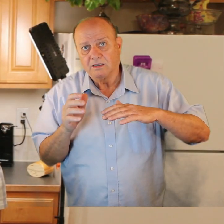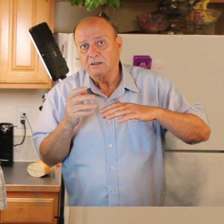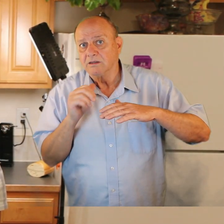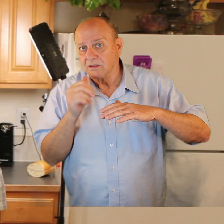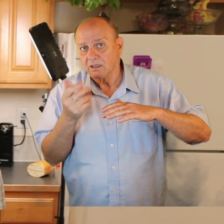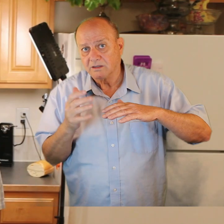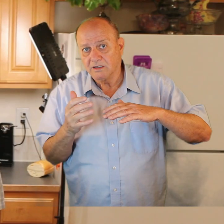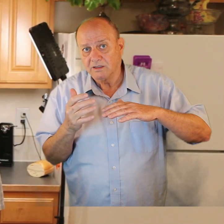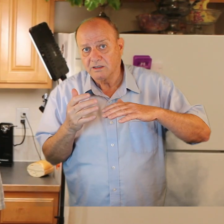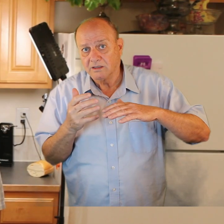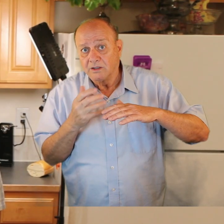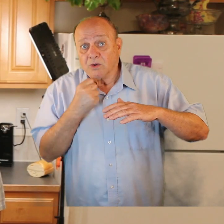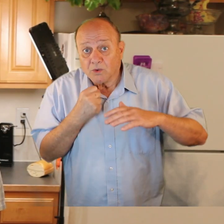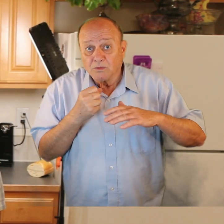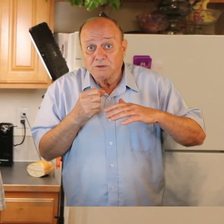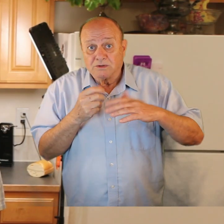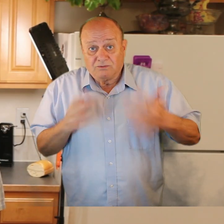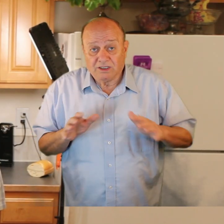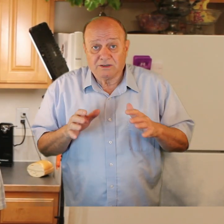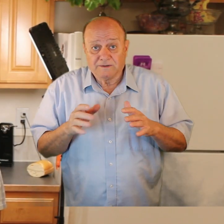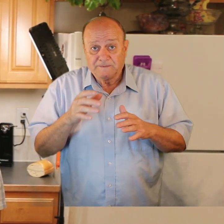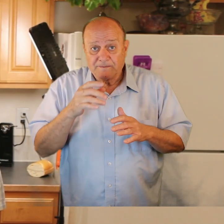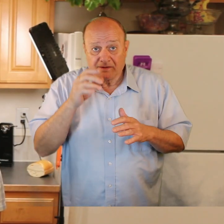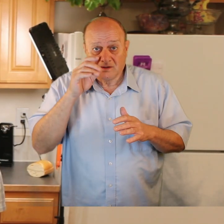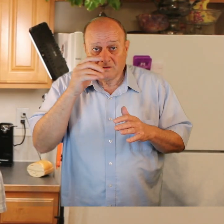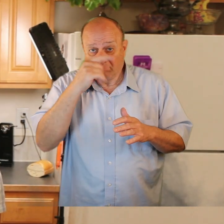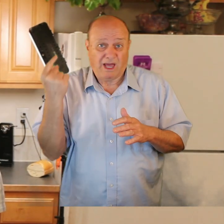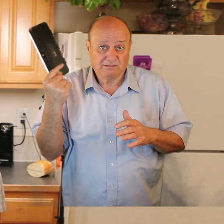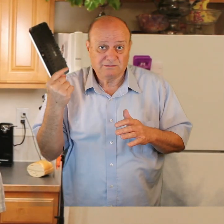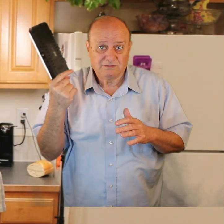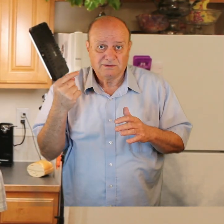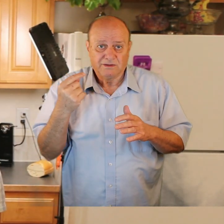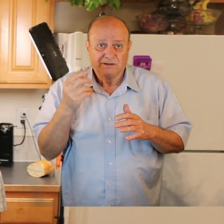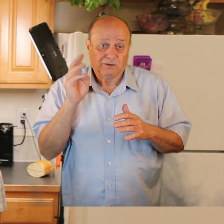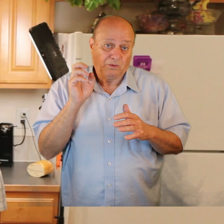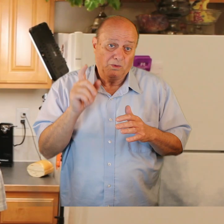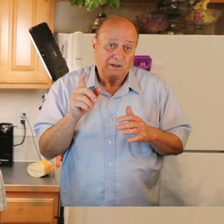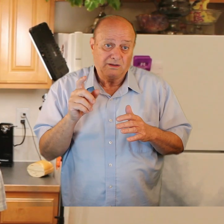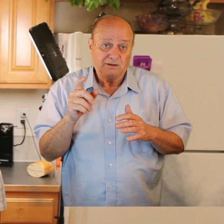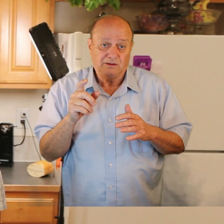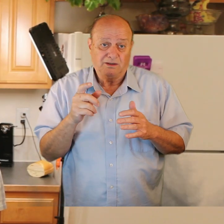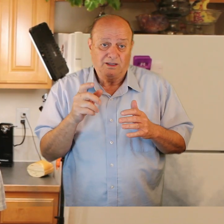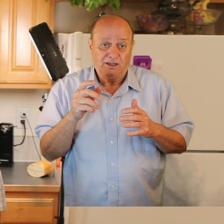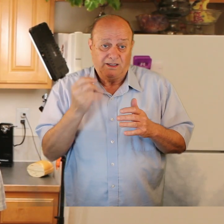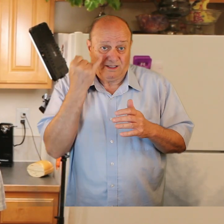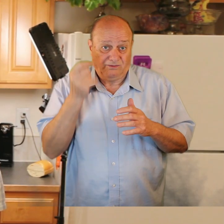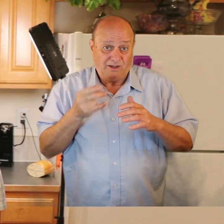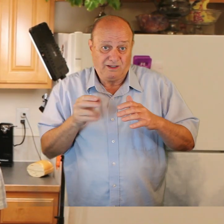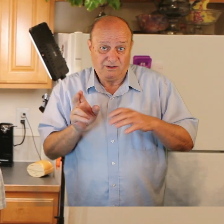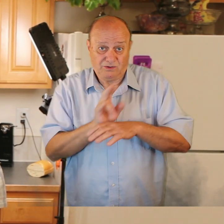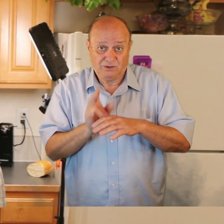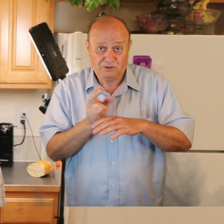to do is, rather than heat up the stove, the oven, and heat up my house, we live in a place where it's kind of hot